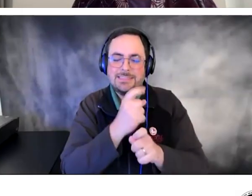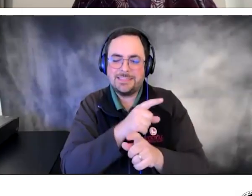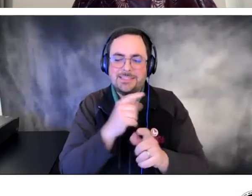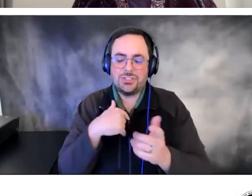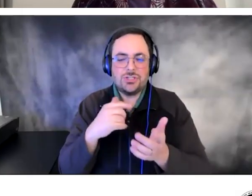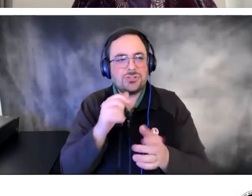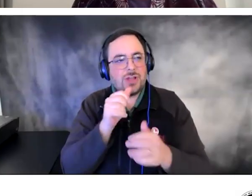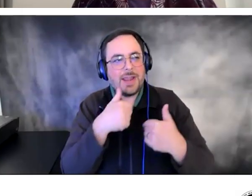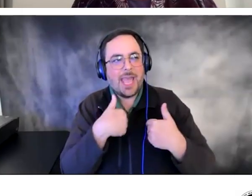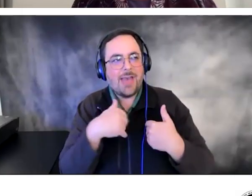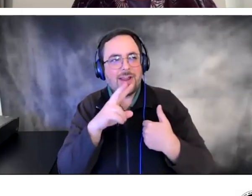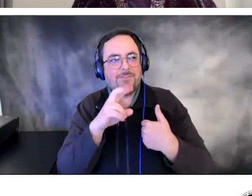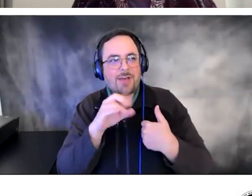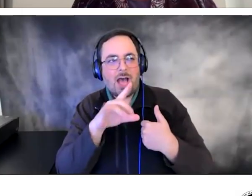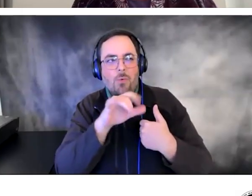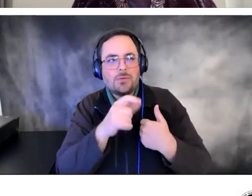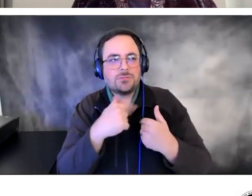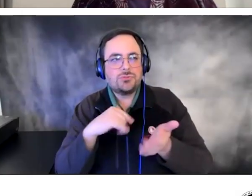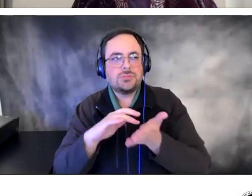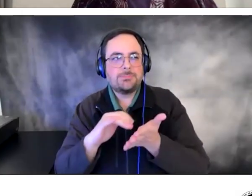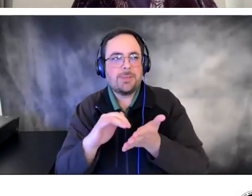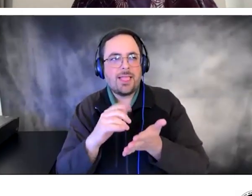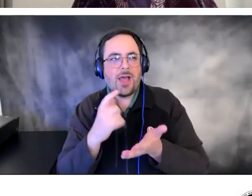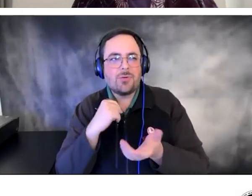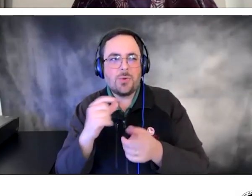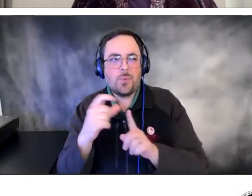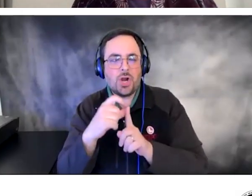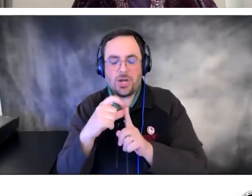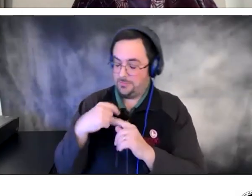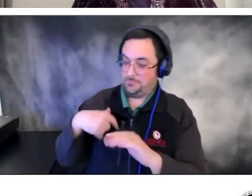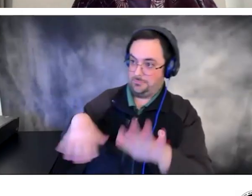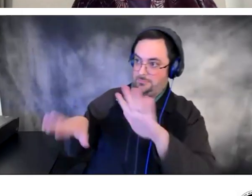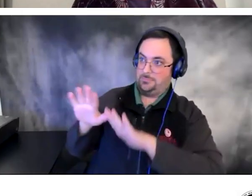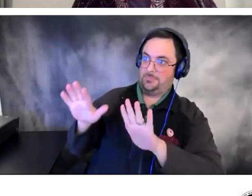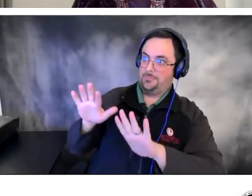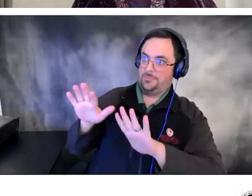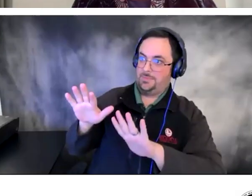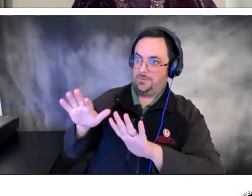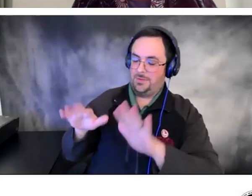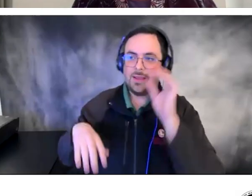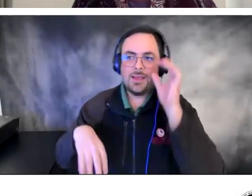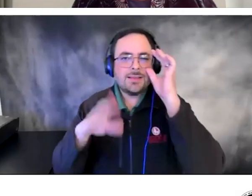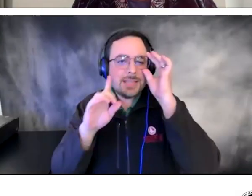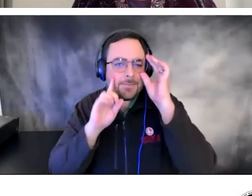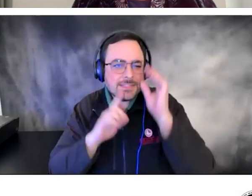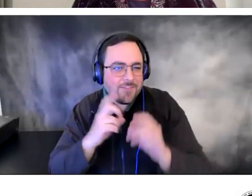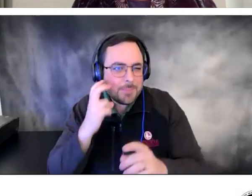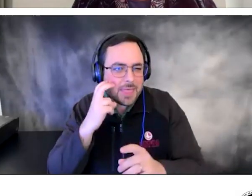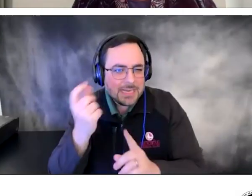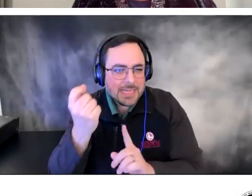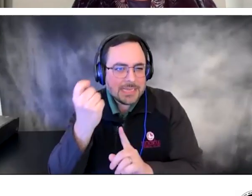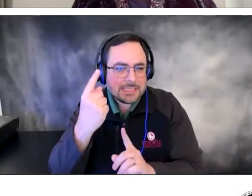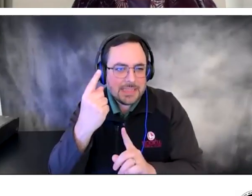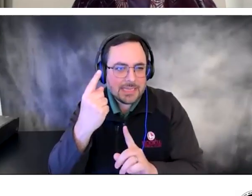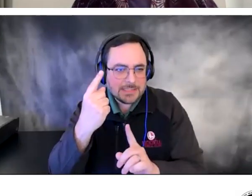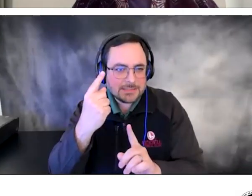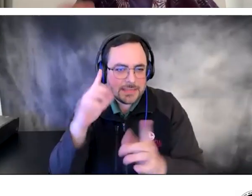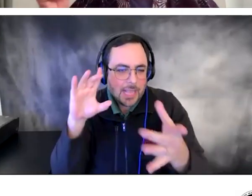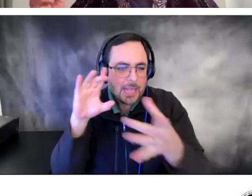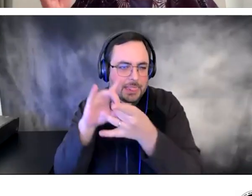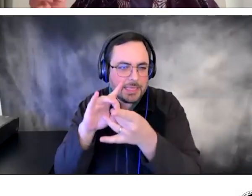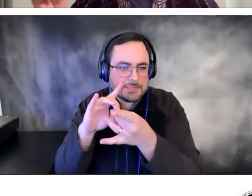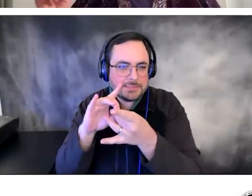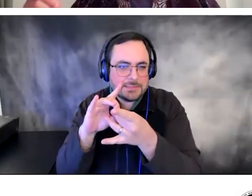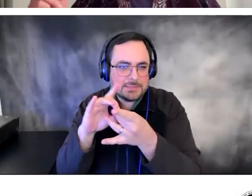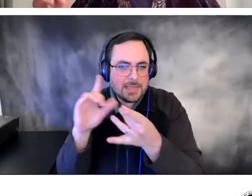that were in Braille to spell out a word. I was just blown away. Sometimes in deaf blindness, it clicks, and